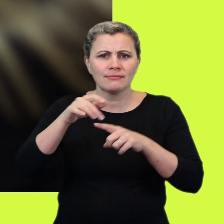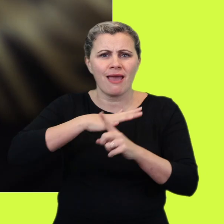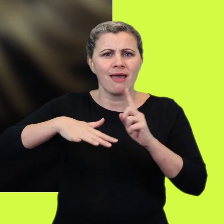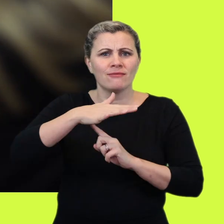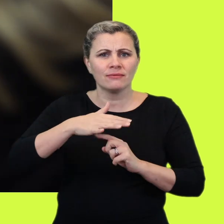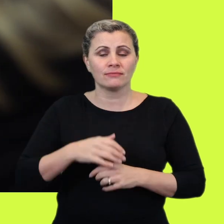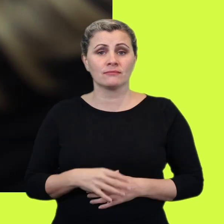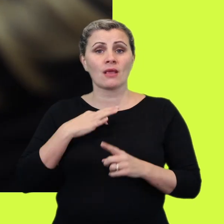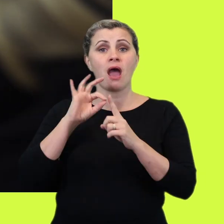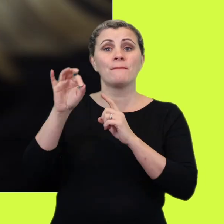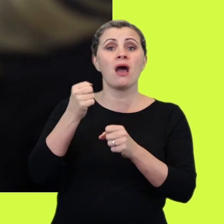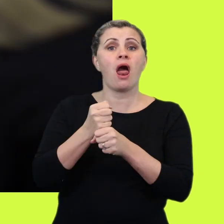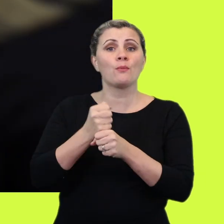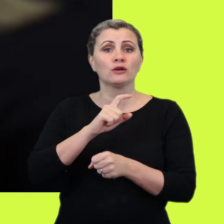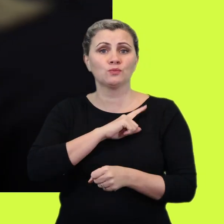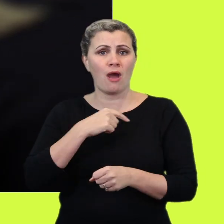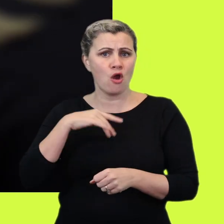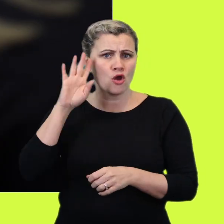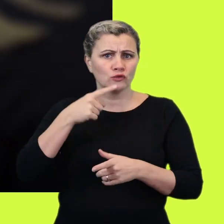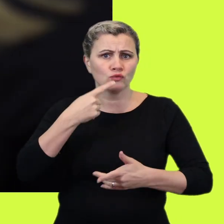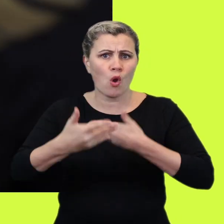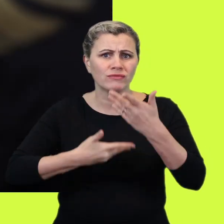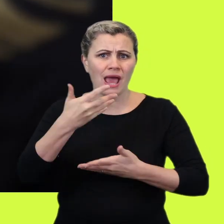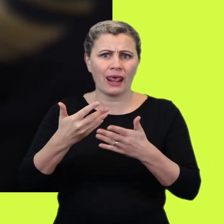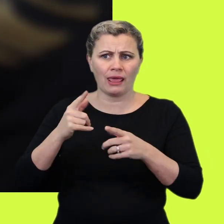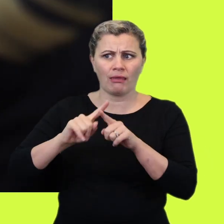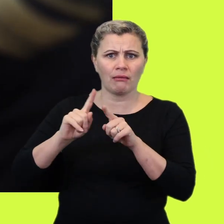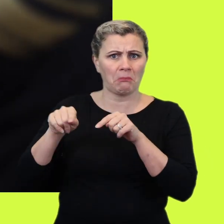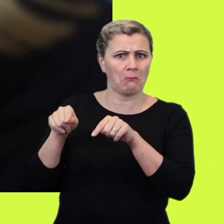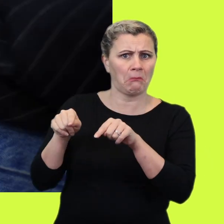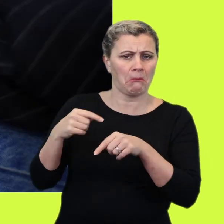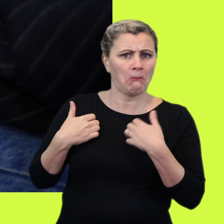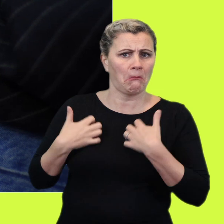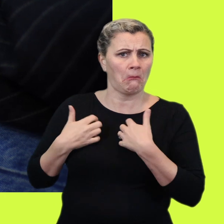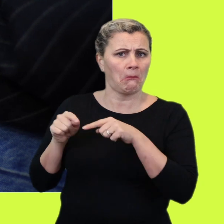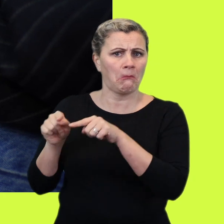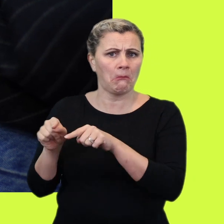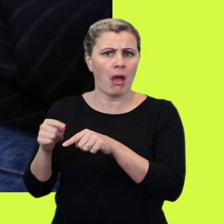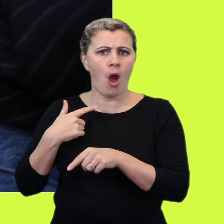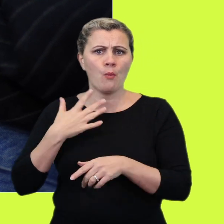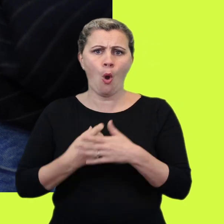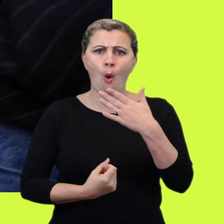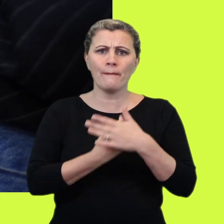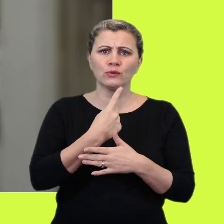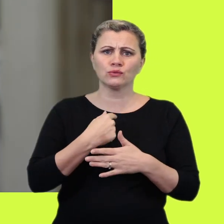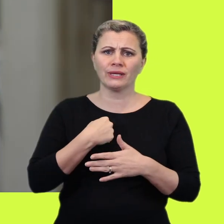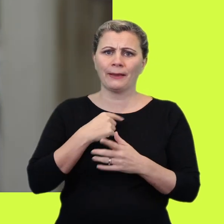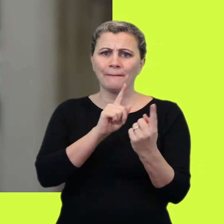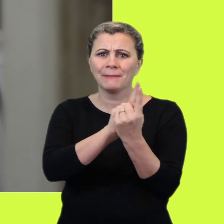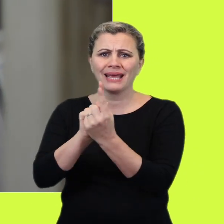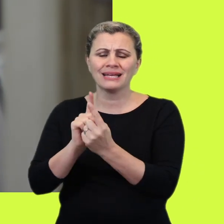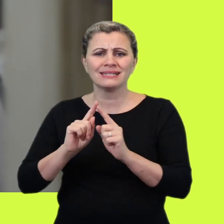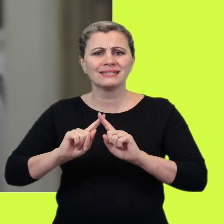I gais I gwmni ifanc Galwad oherwydd bod fi wedi clywed am yr ochr storiol iddo fo ac o'n I rili isio y